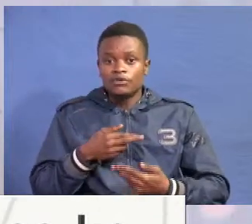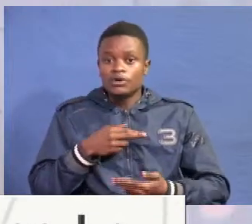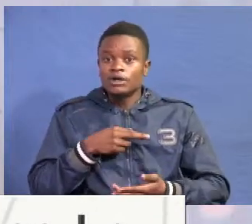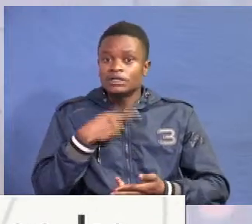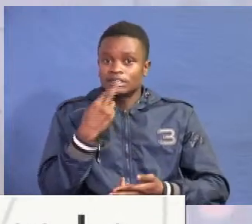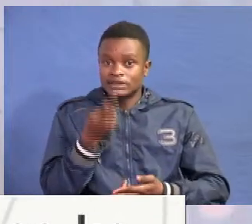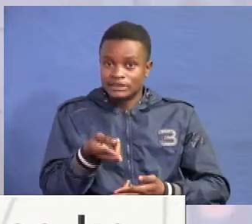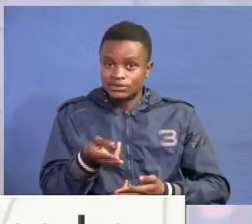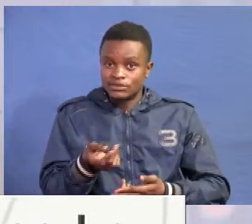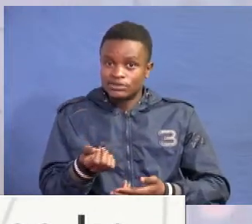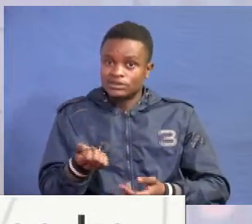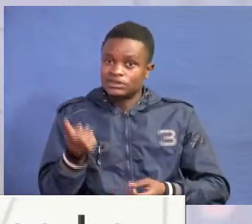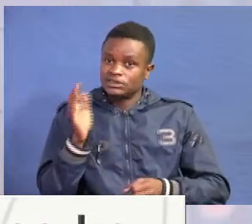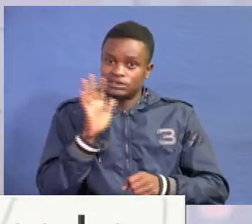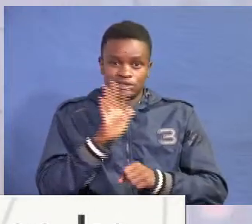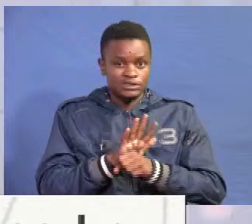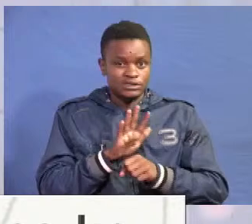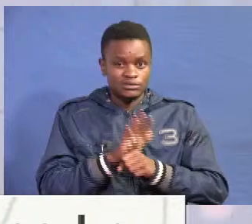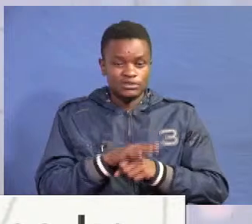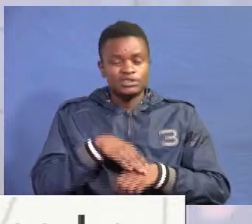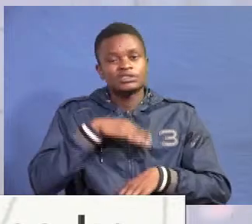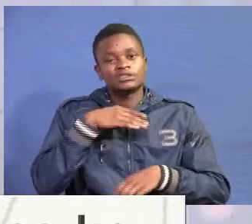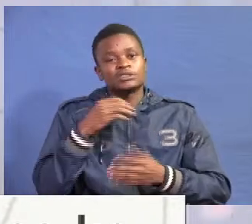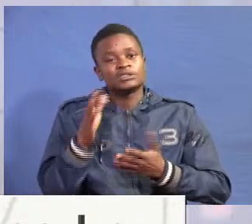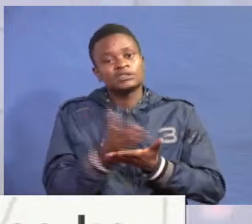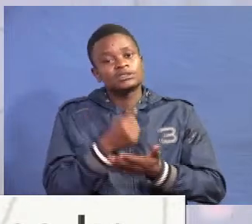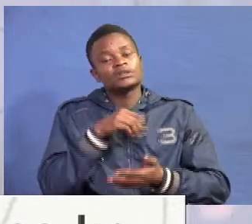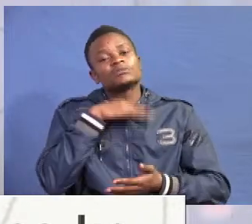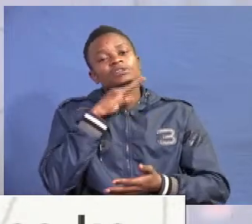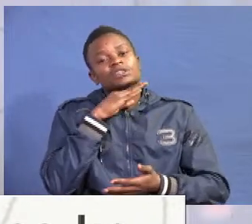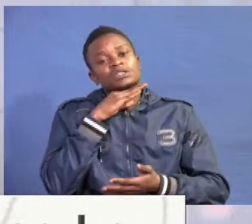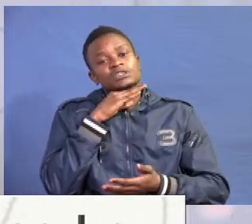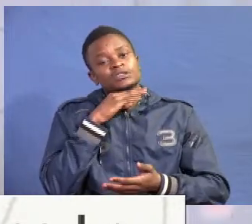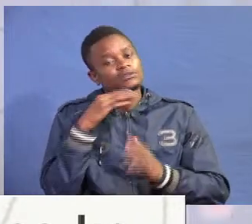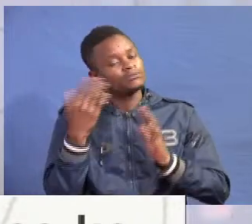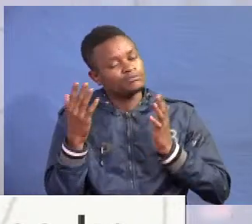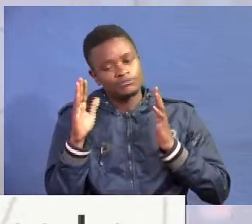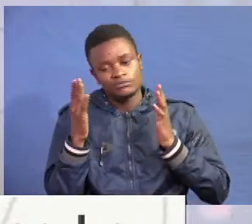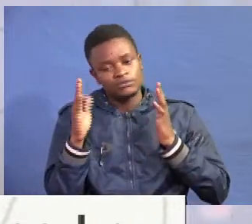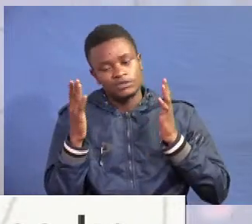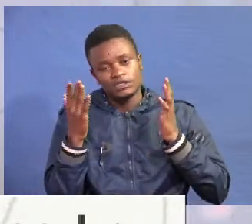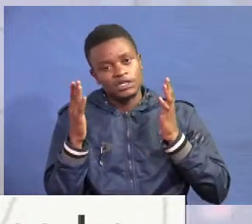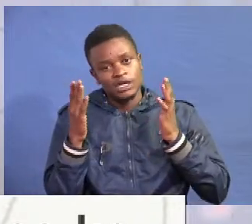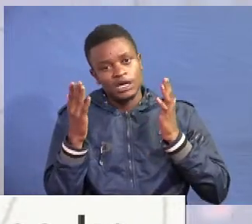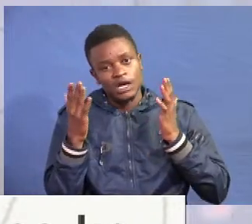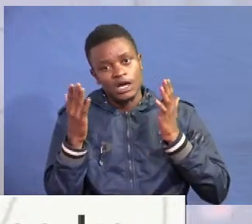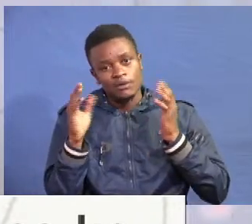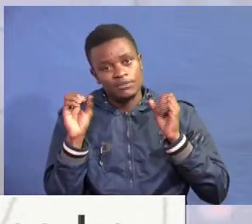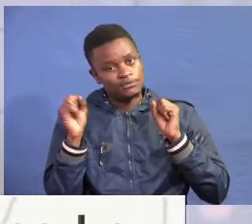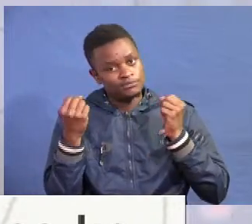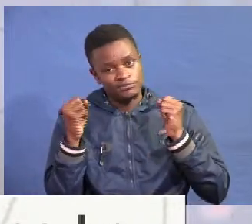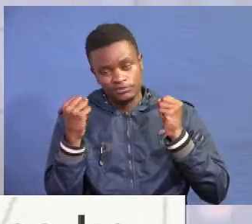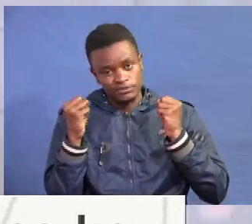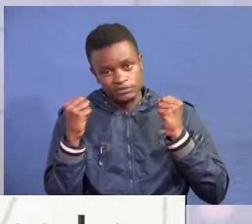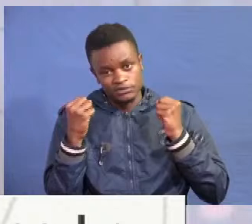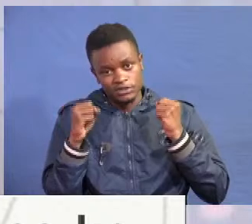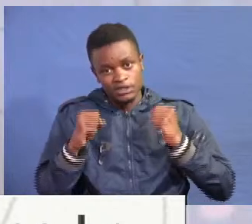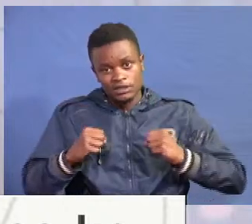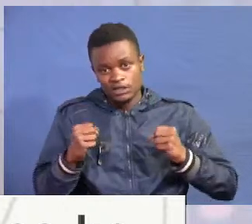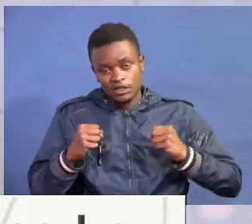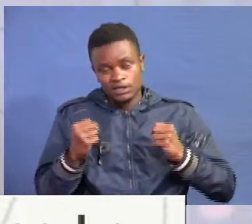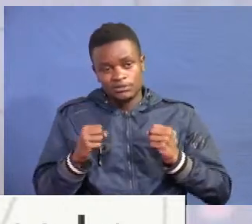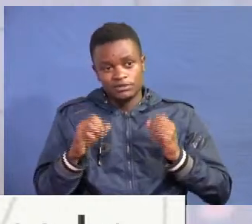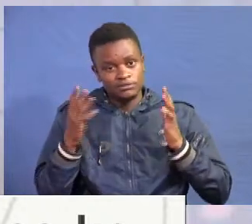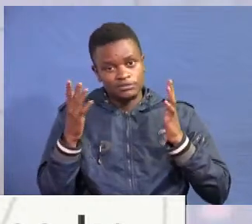lost their lives, we wish you happy Mother's Day on their behalf. And a celebration in their absence. Now moving on